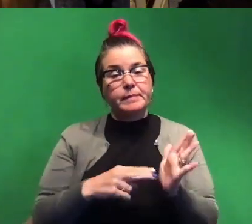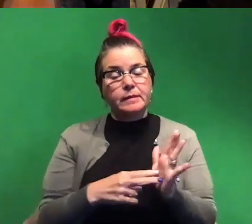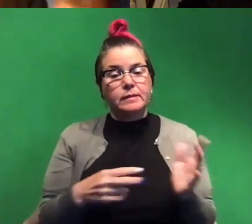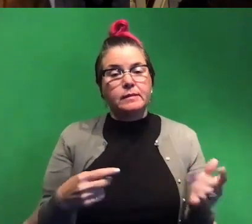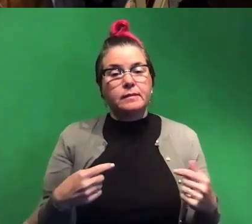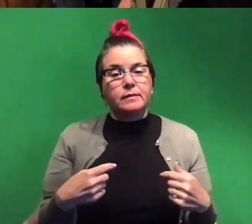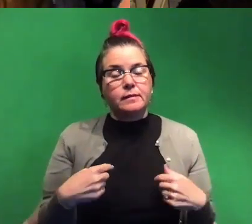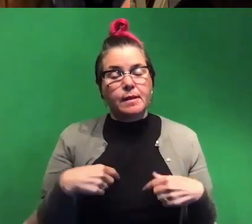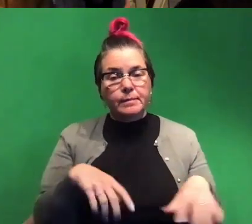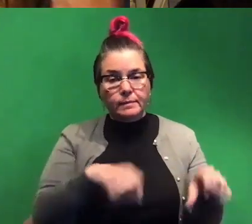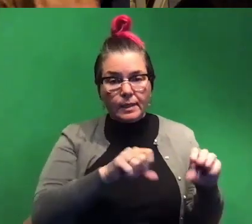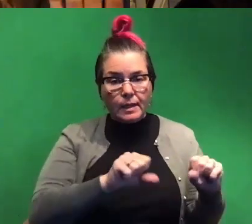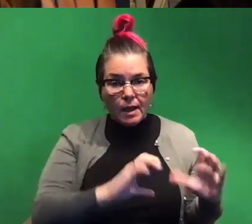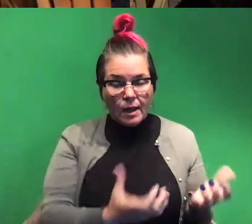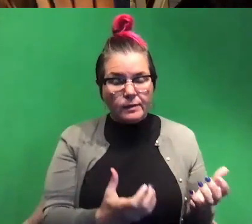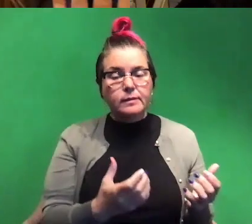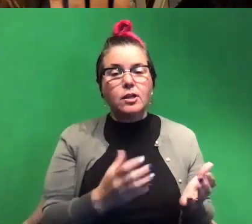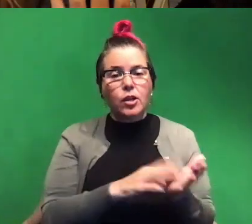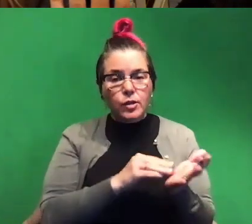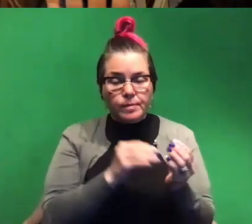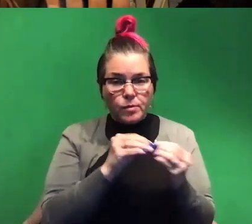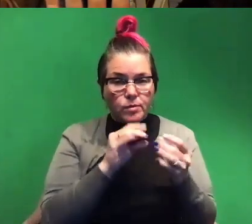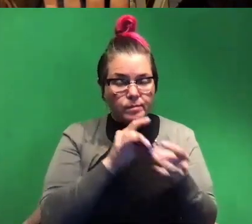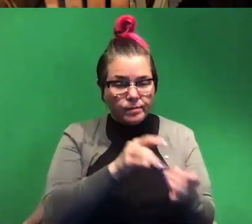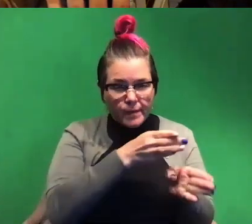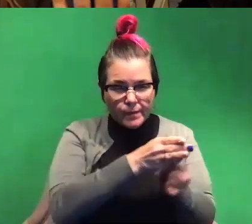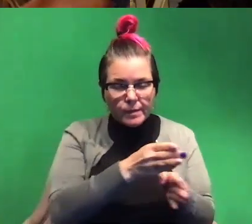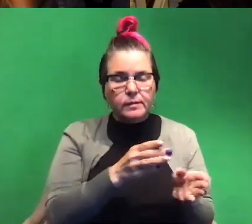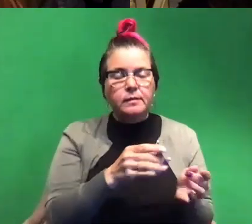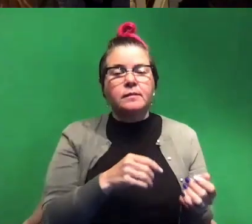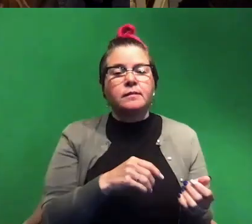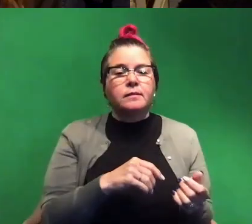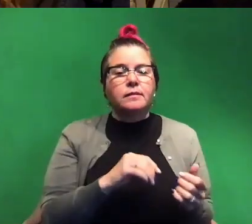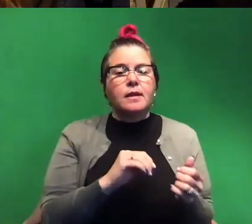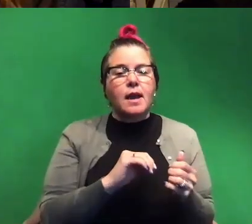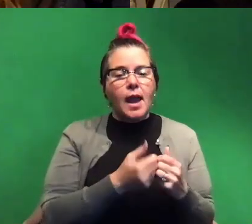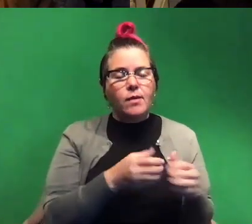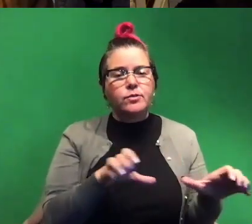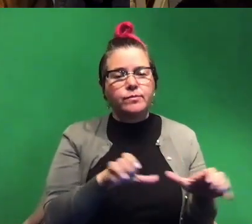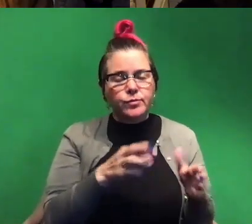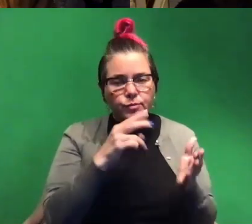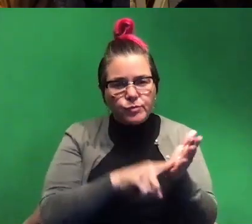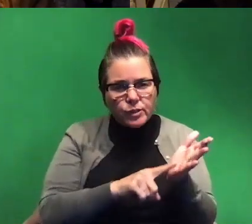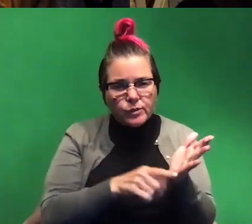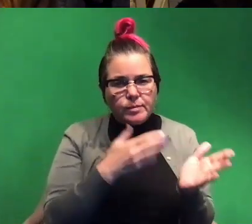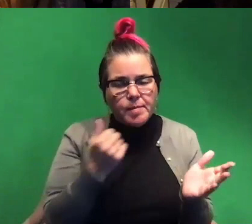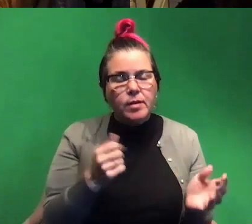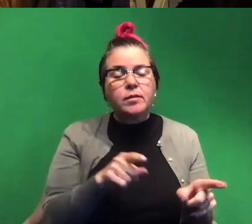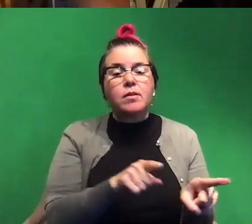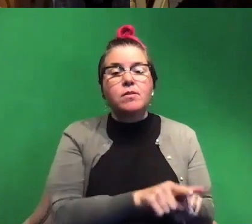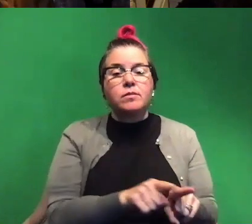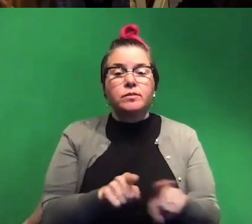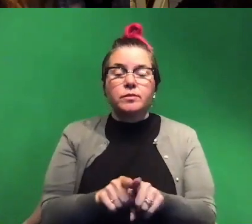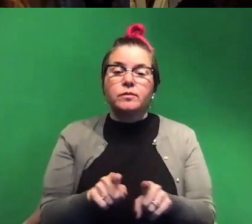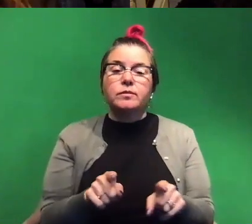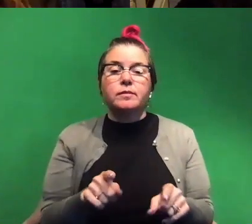I'm taking classes so I can learn more about the field and how to perform research better. And then I'm also doing